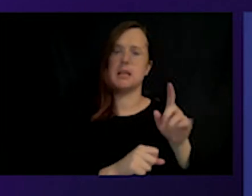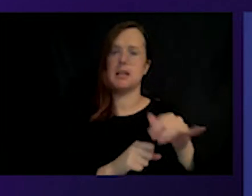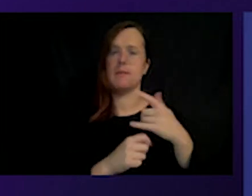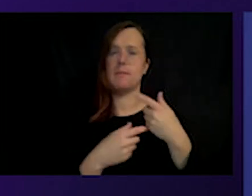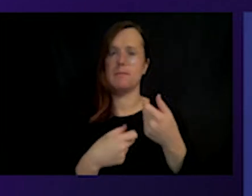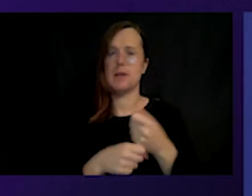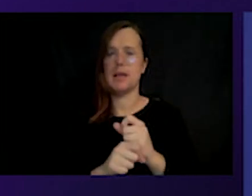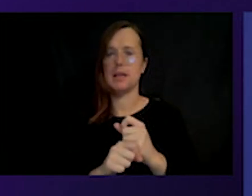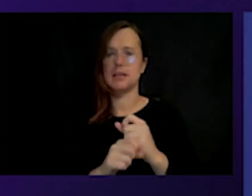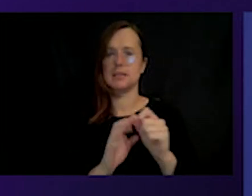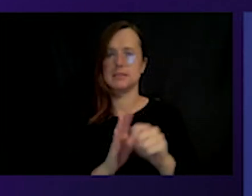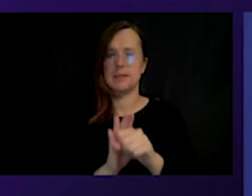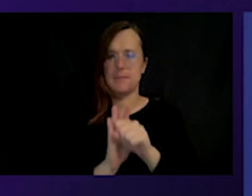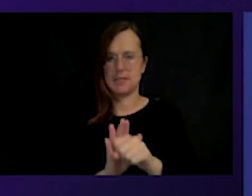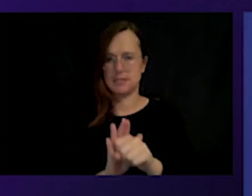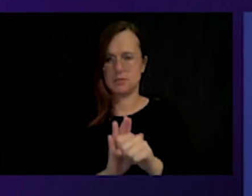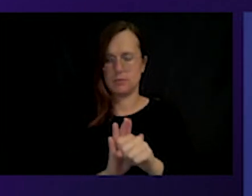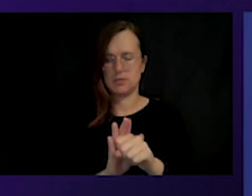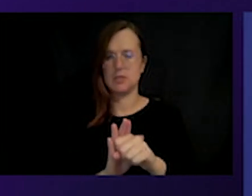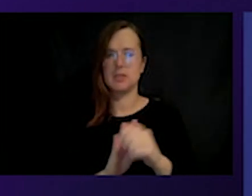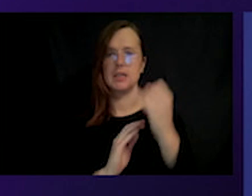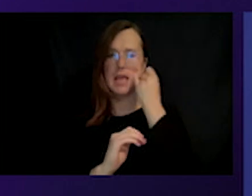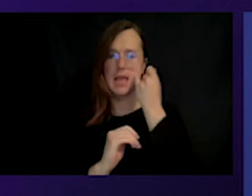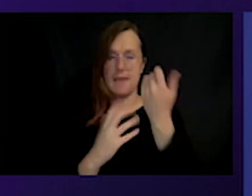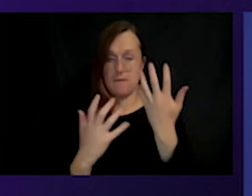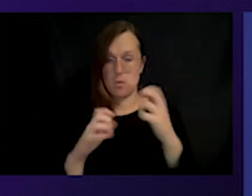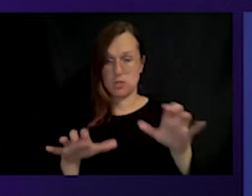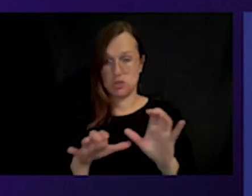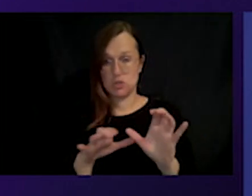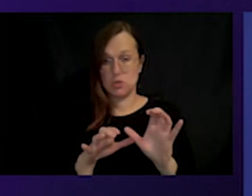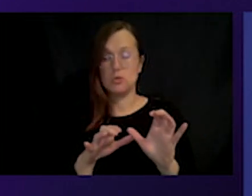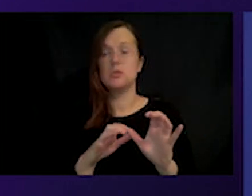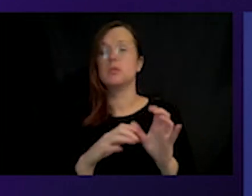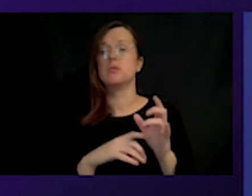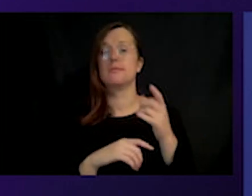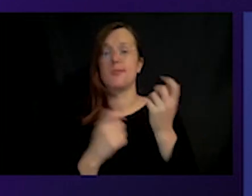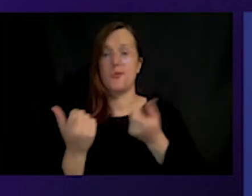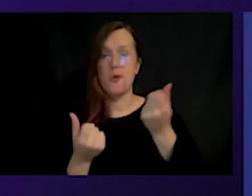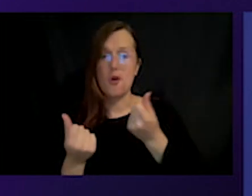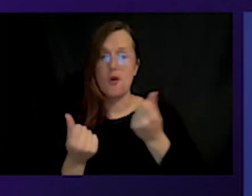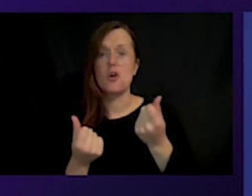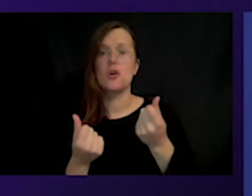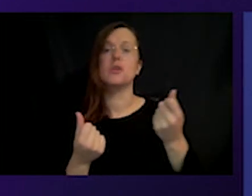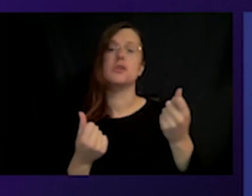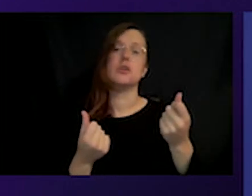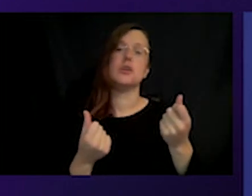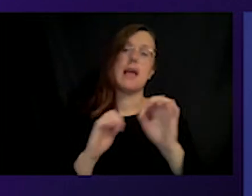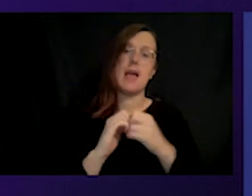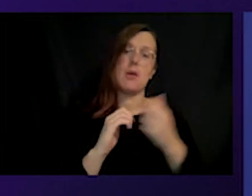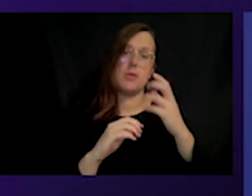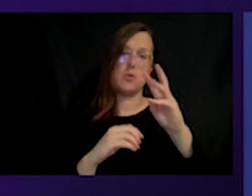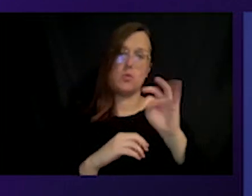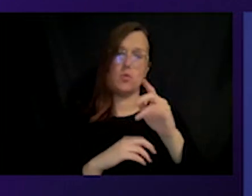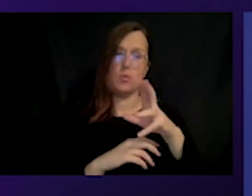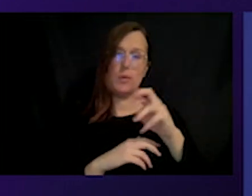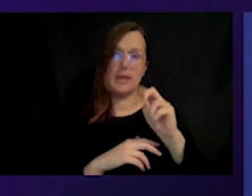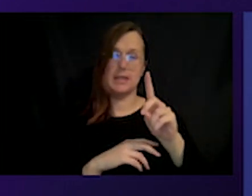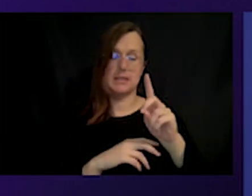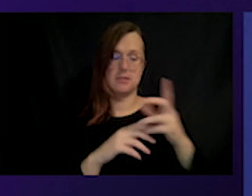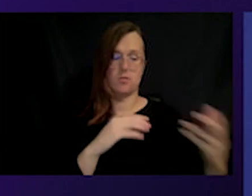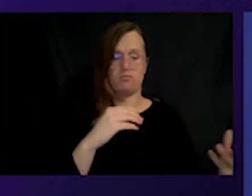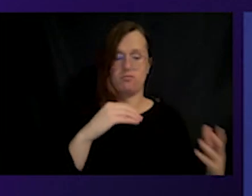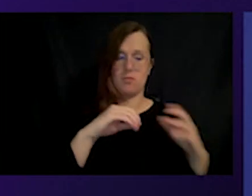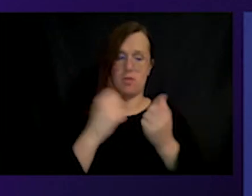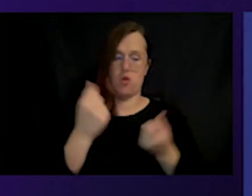this is, well, if you want to design a car, you want to simulate how the wind will go through the car that can impact the next one following